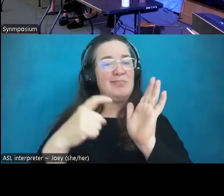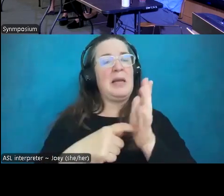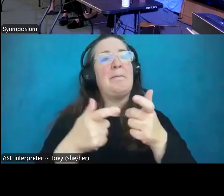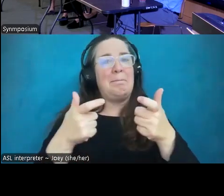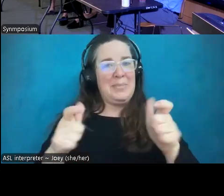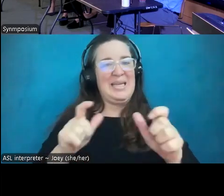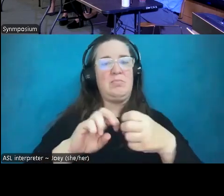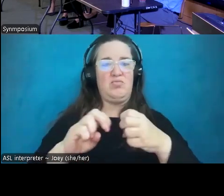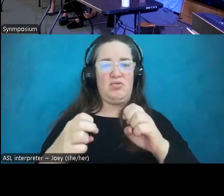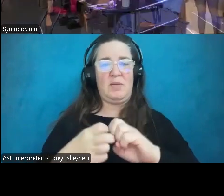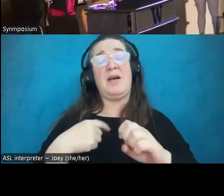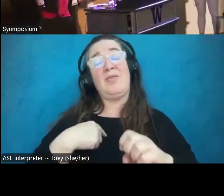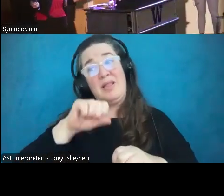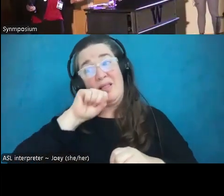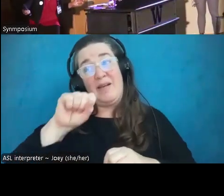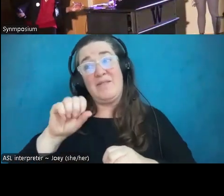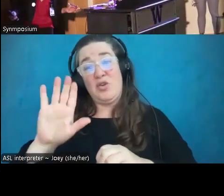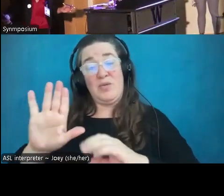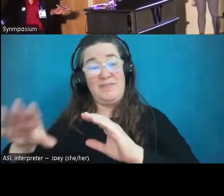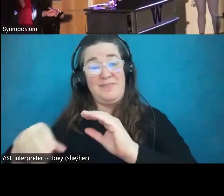your perspectives. Hear you.